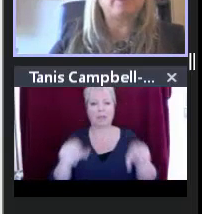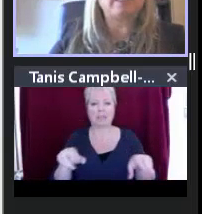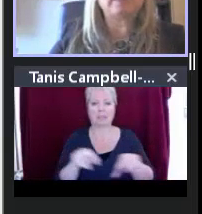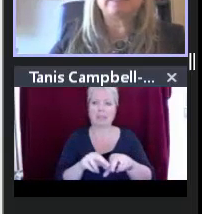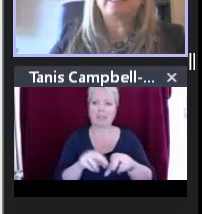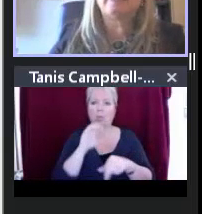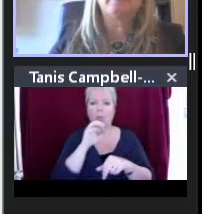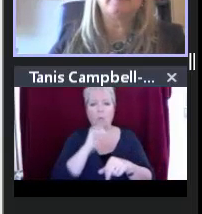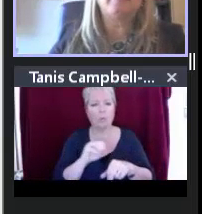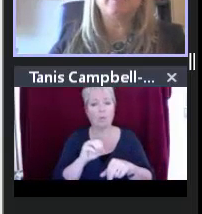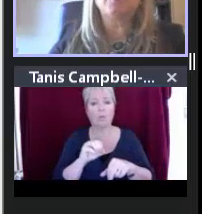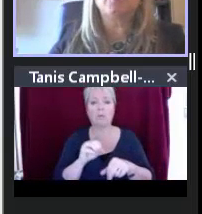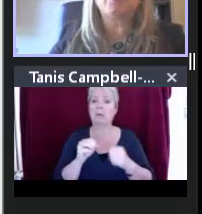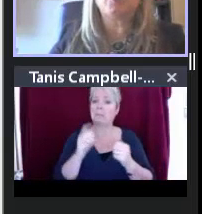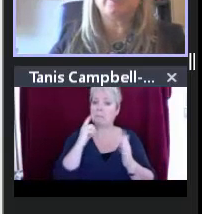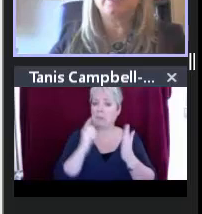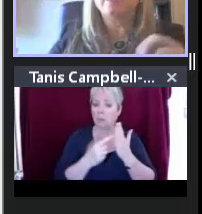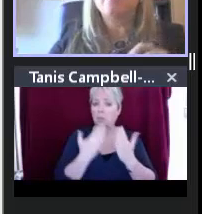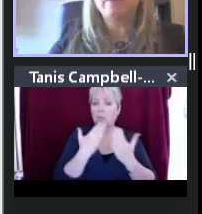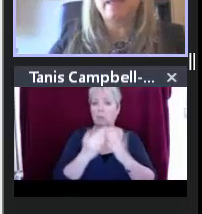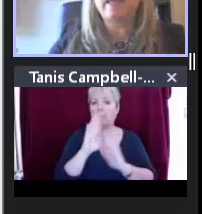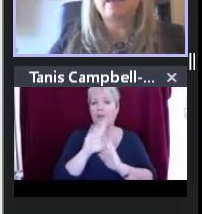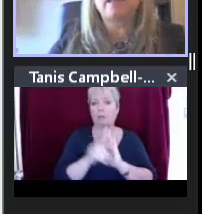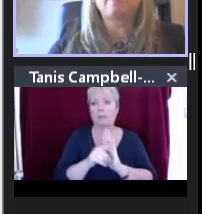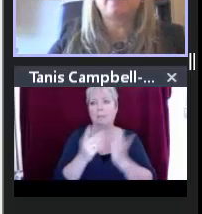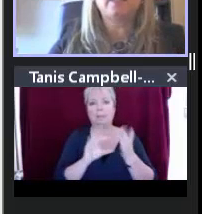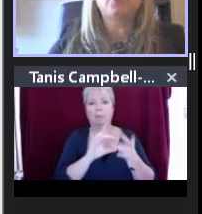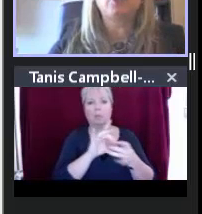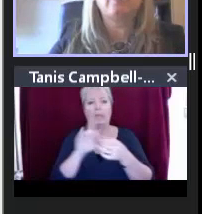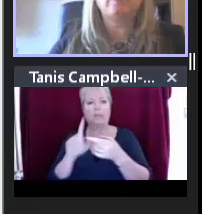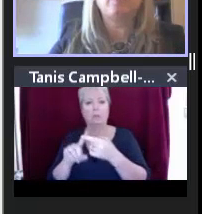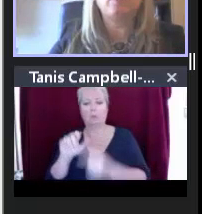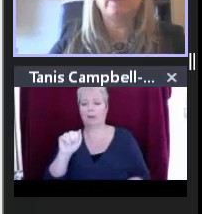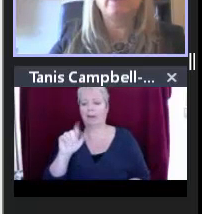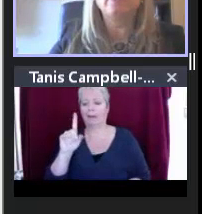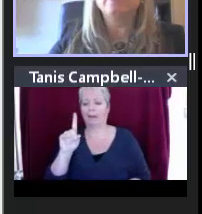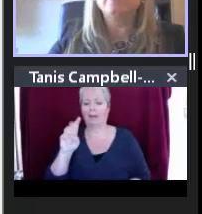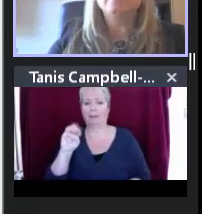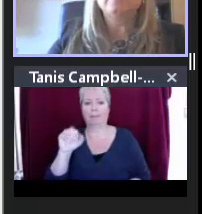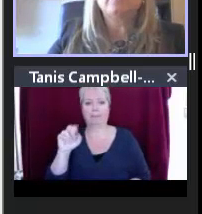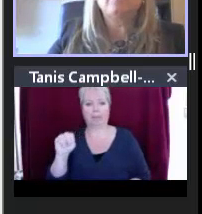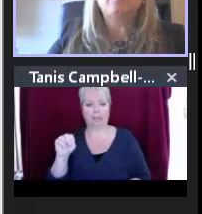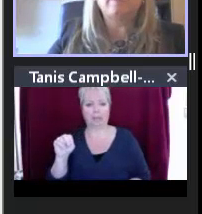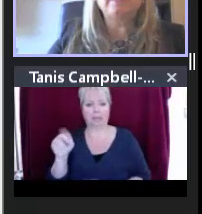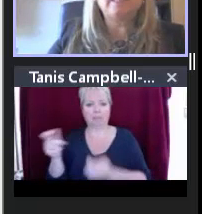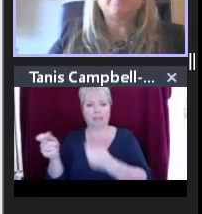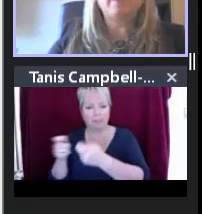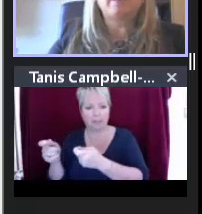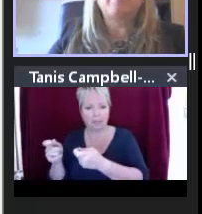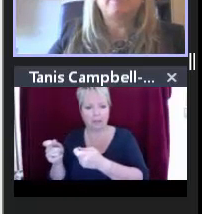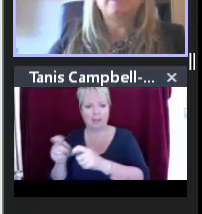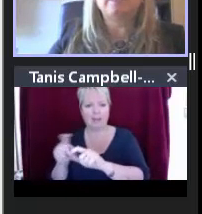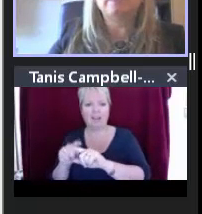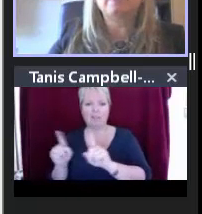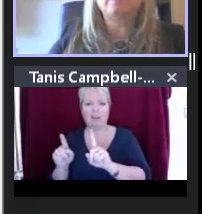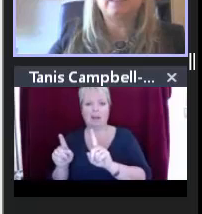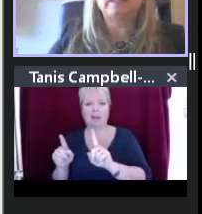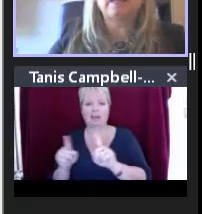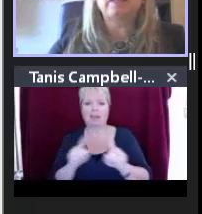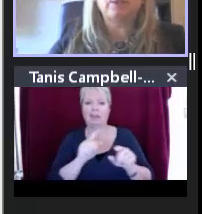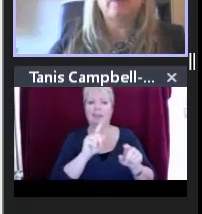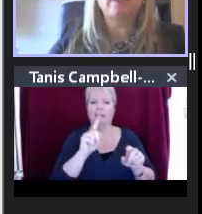background experience, say, in administration, but they can't get the attention of an employer. So once they can pick up